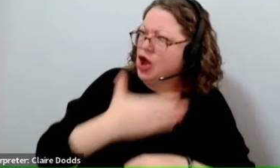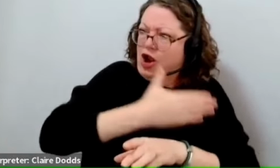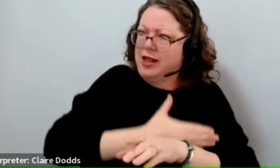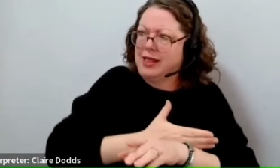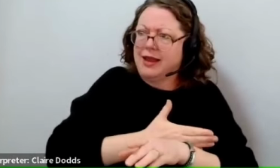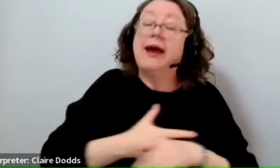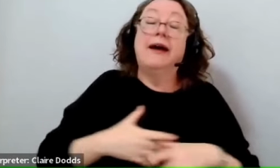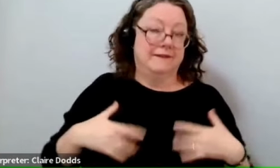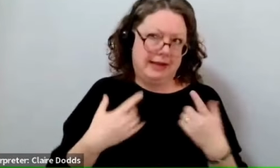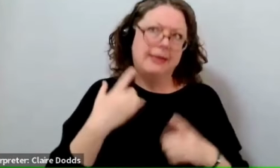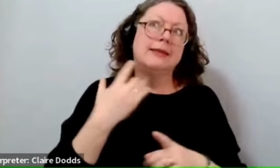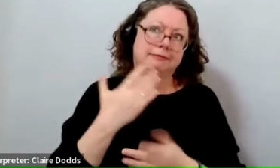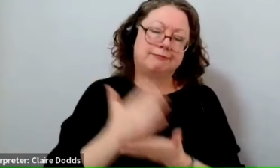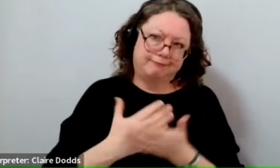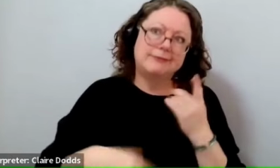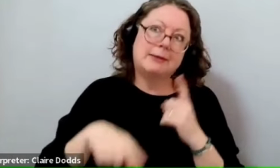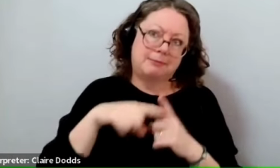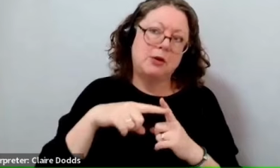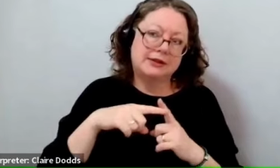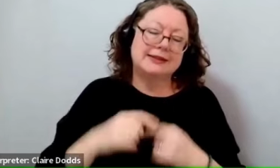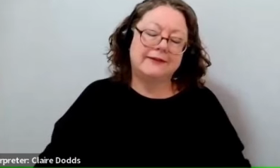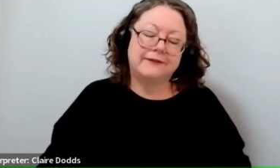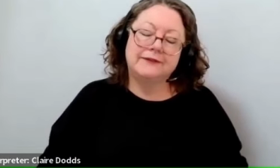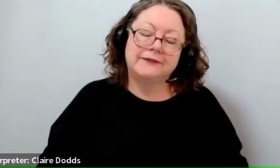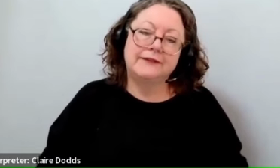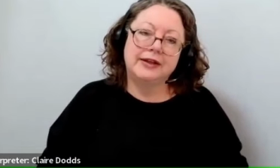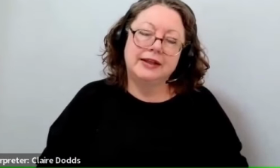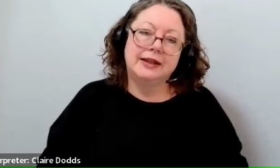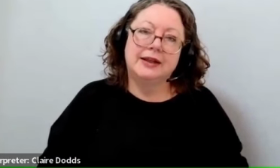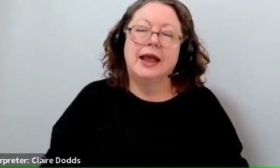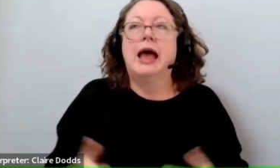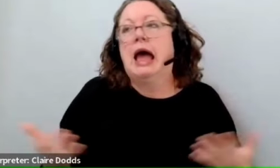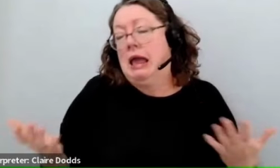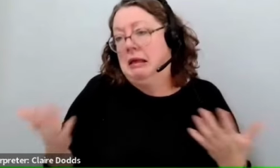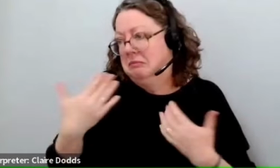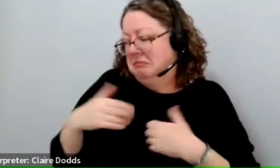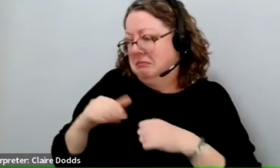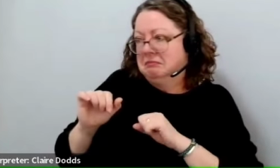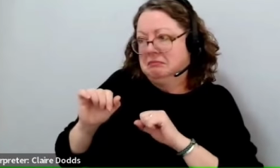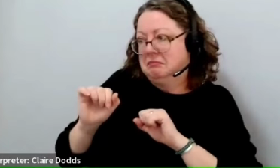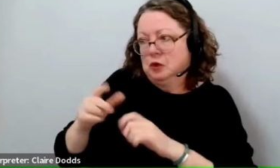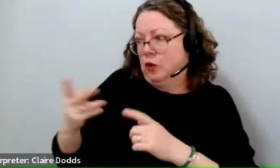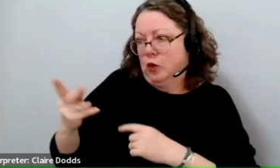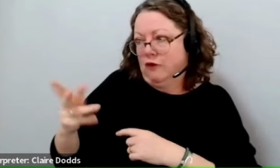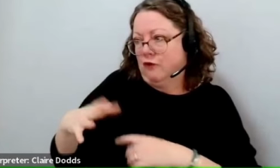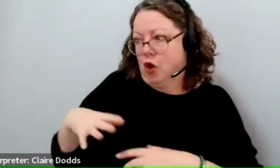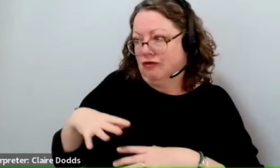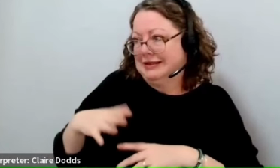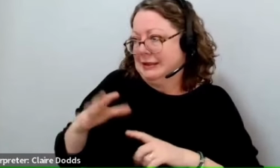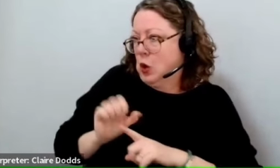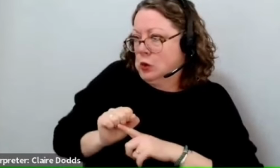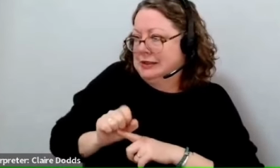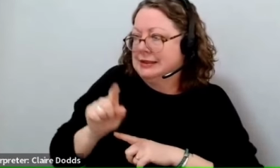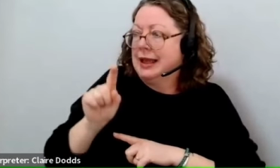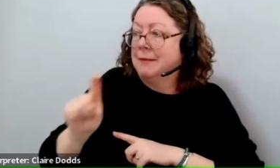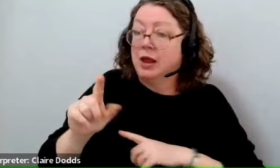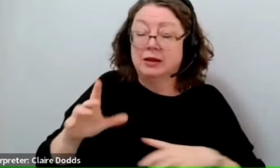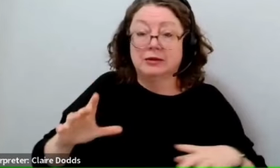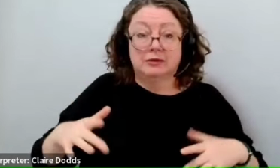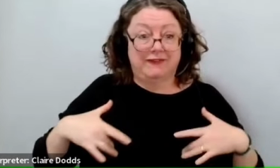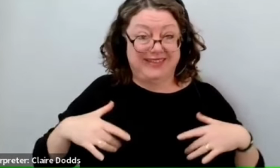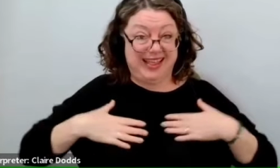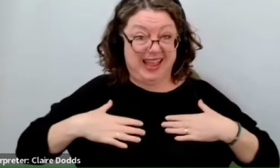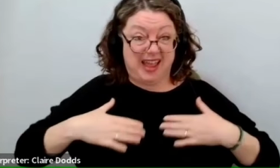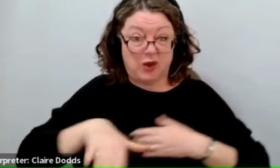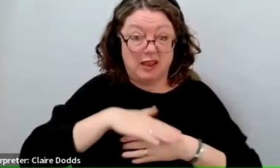this, certainly far earlier, which I personally think is a really positive change. So they're already, I mean, I don't know if you're